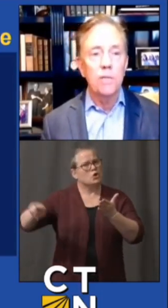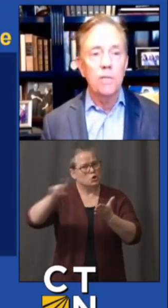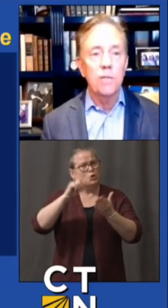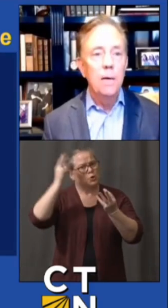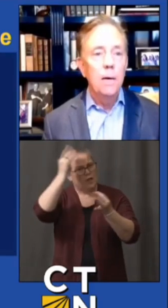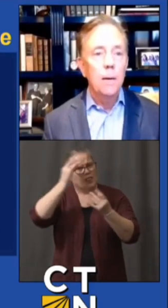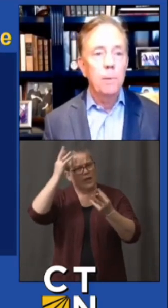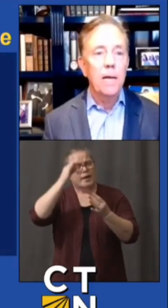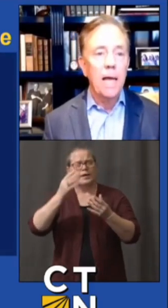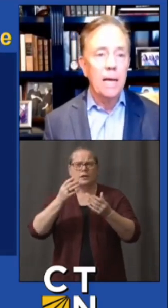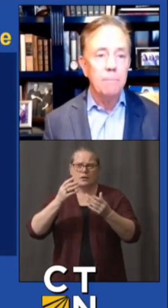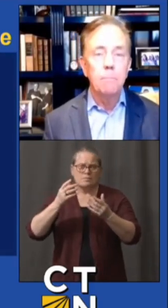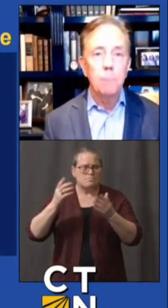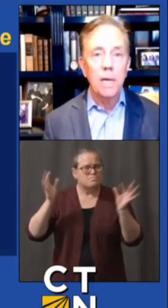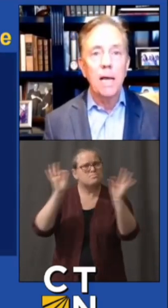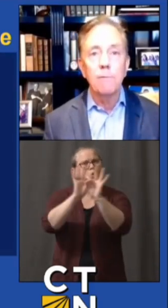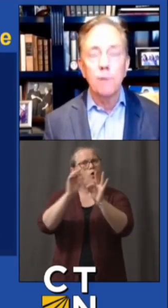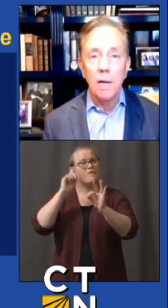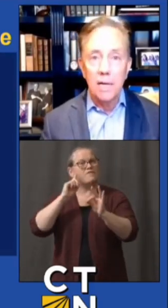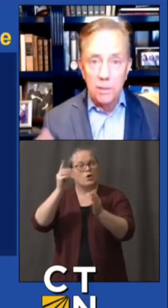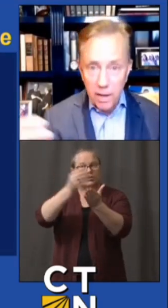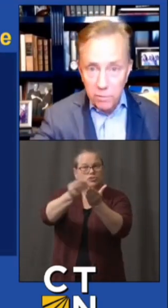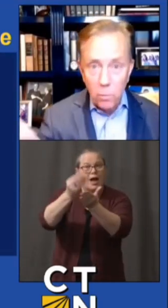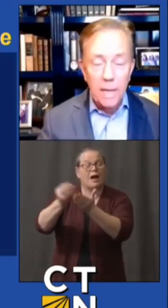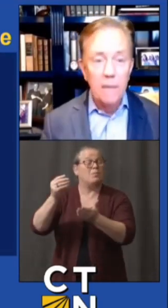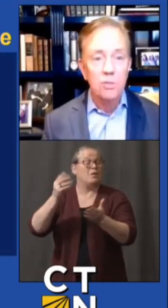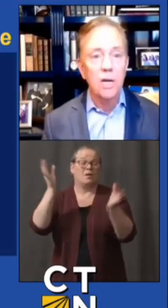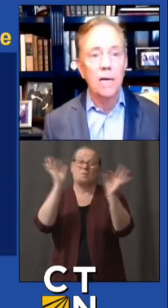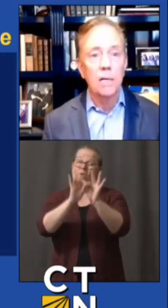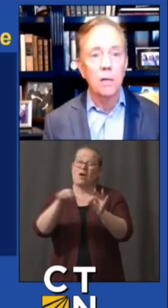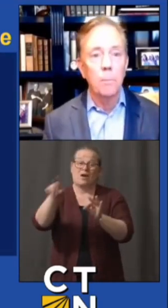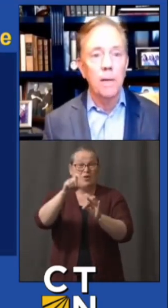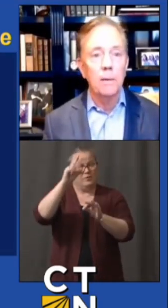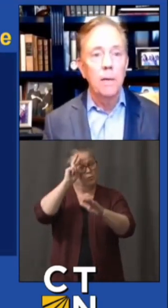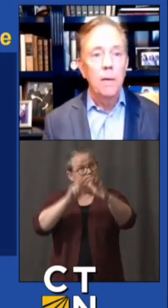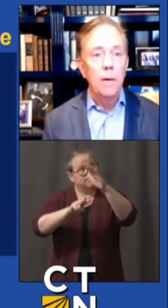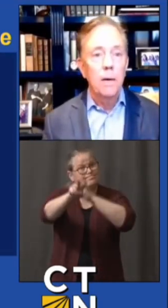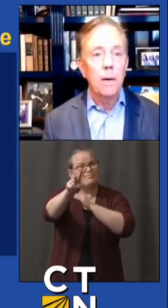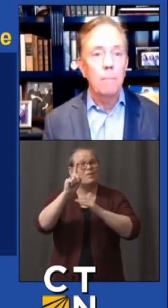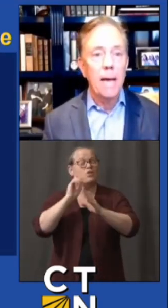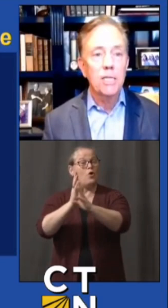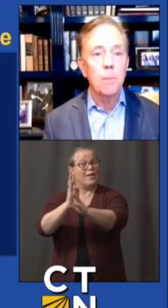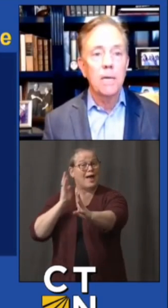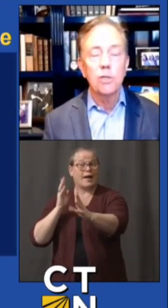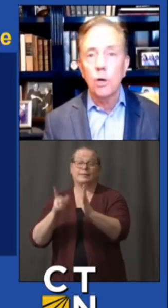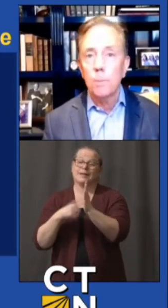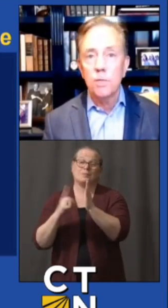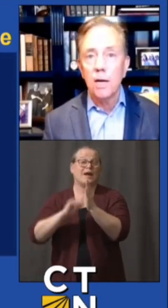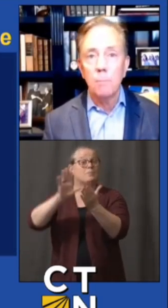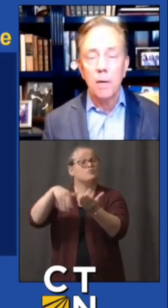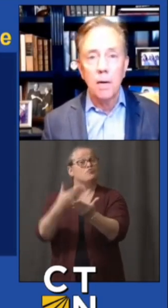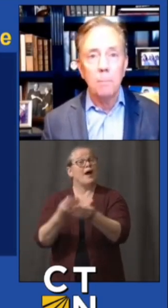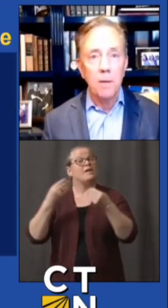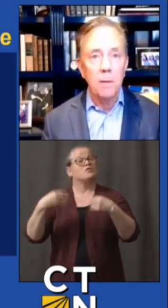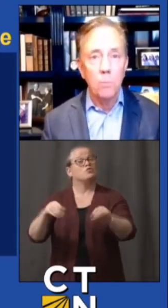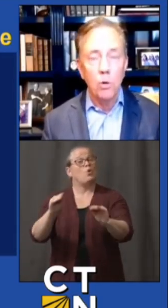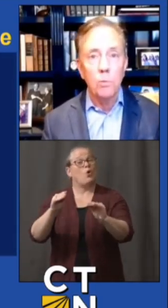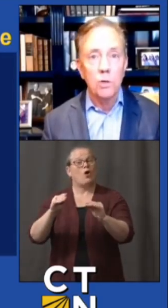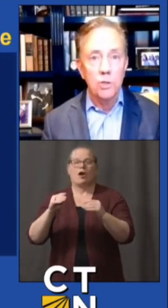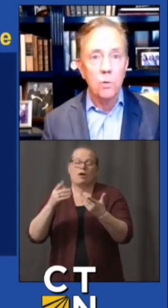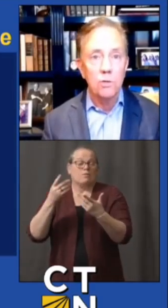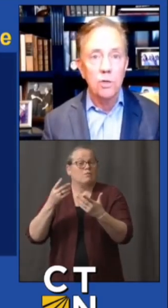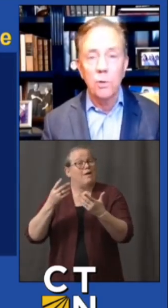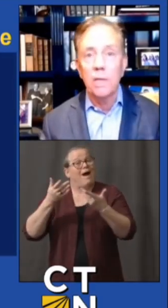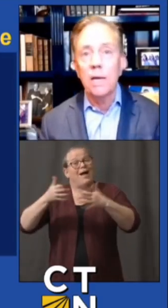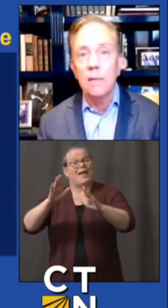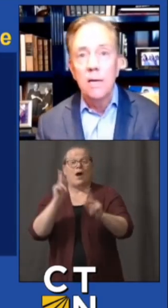going. Plan ahead. Plan ahead for lines if you have to wait outside a little bit. Maximize curbside pickup. I think more and more